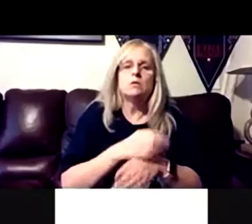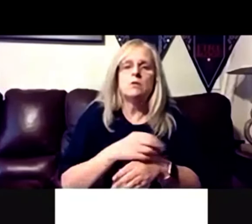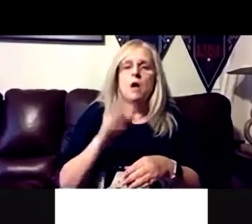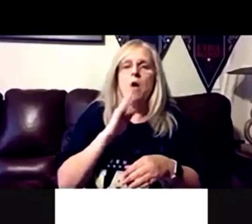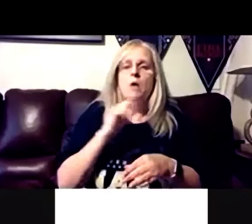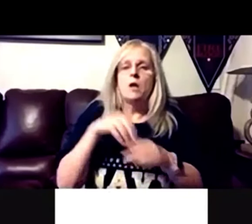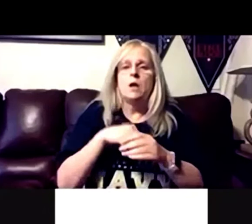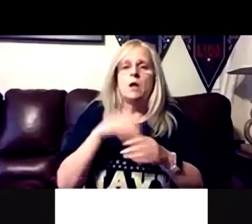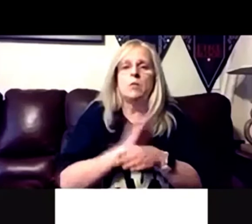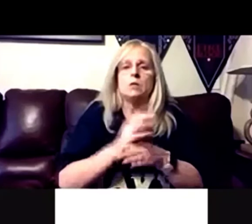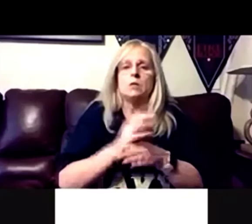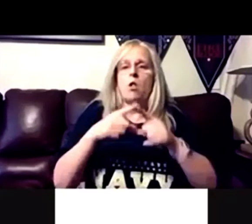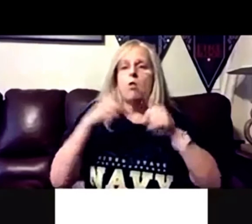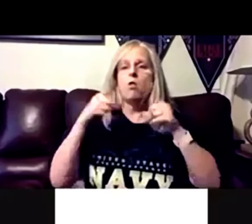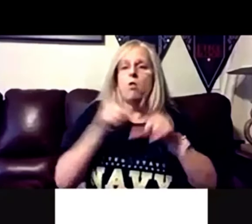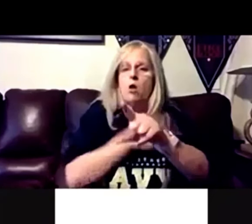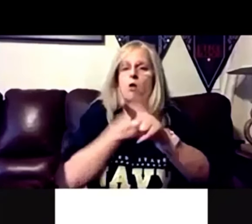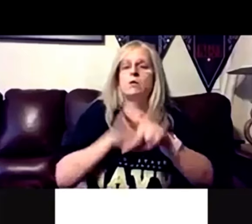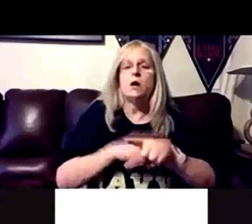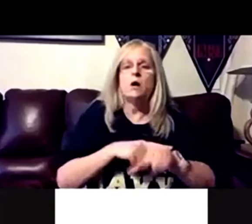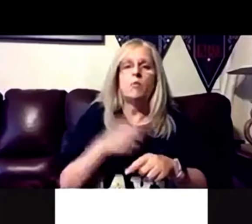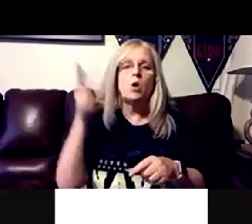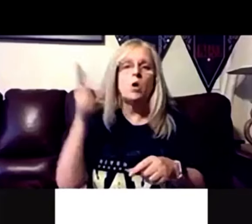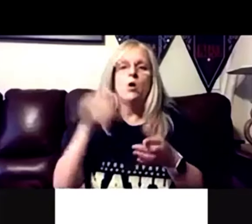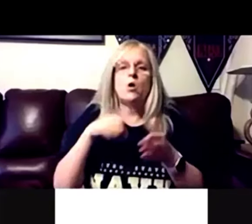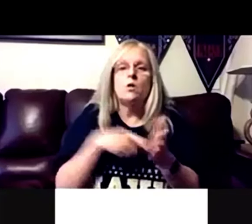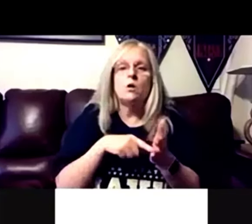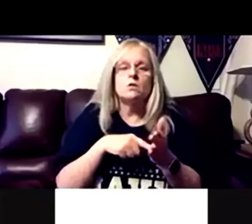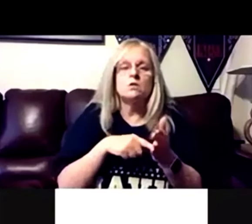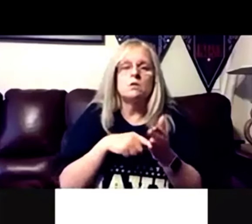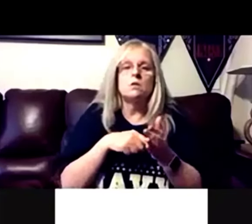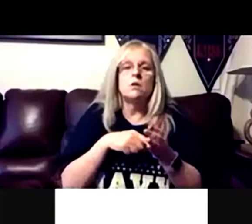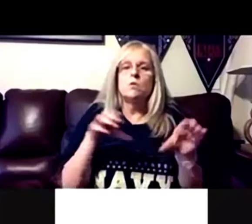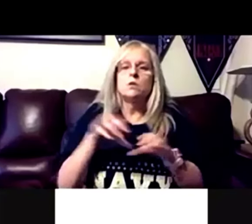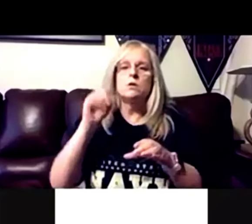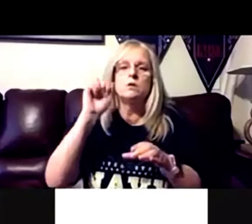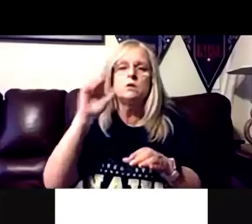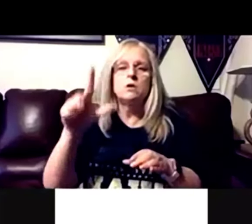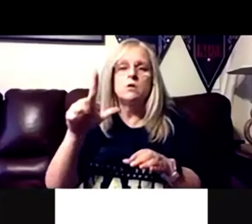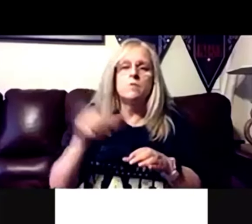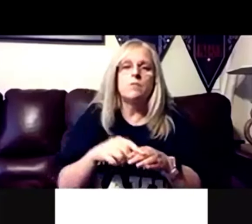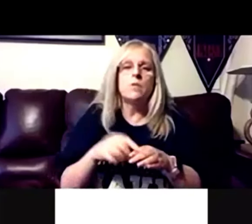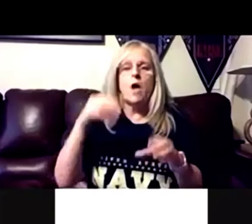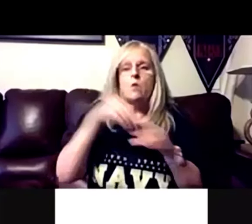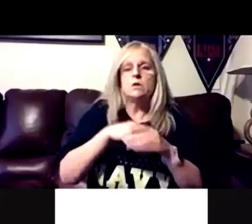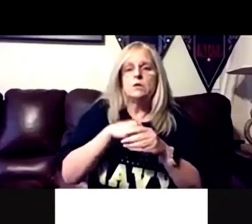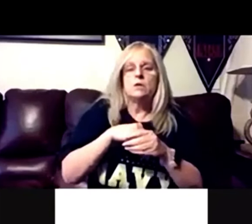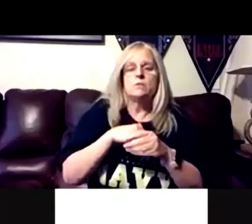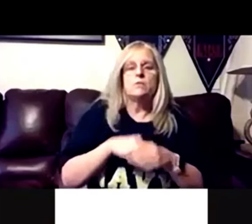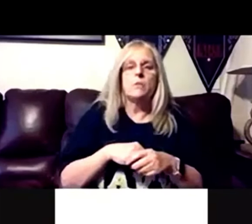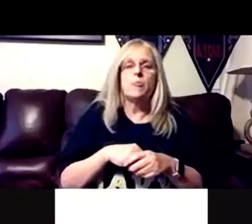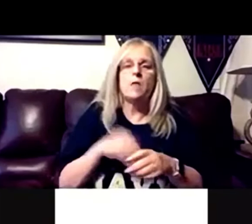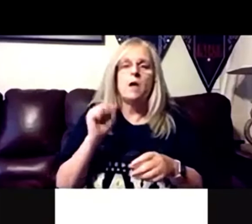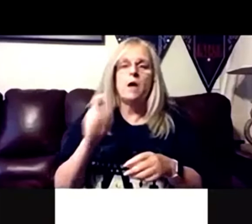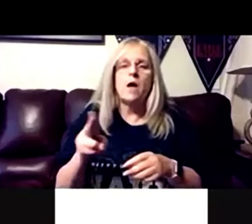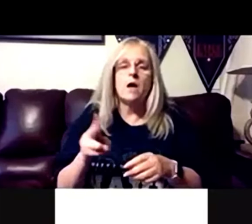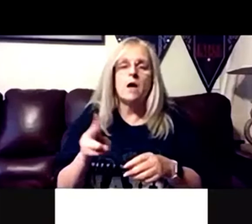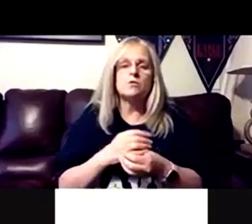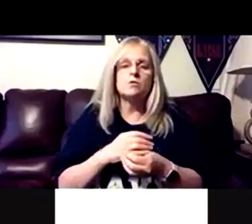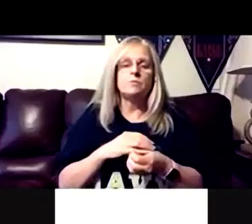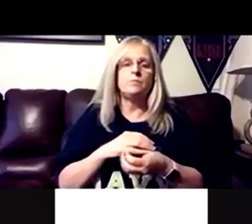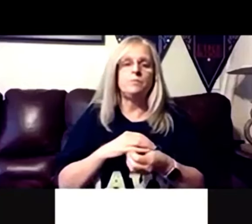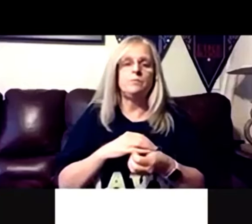a long time. When I heard this, it was a done deal. I was in. Ash Mufareh,